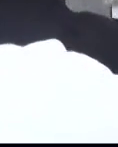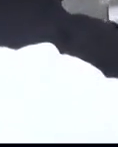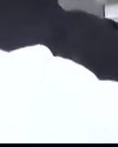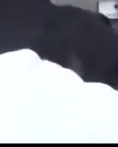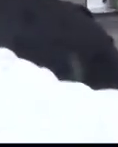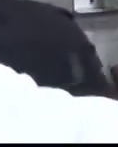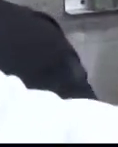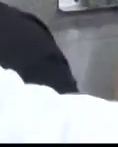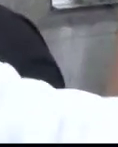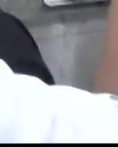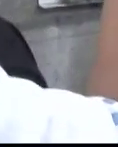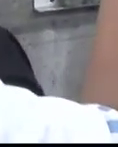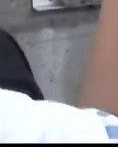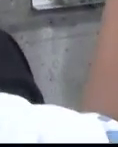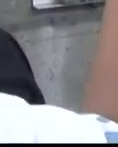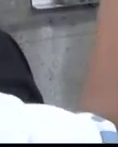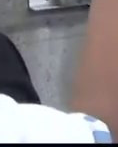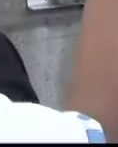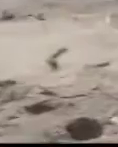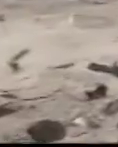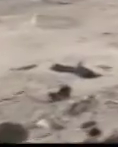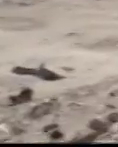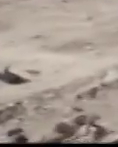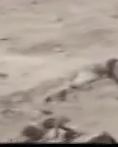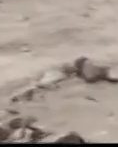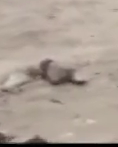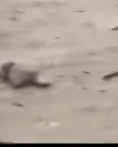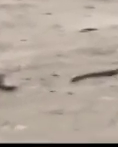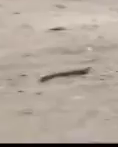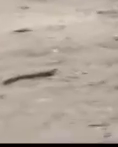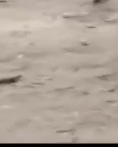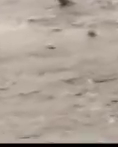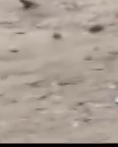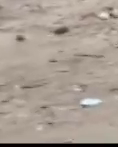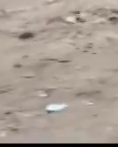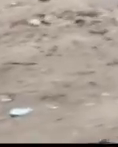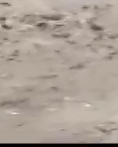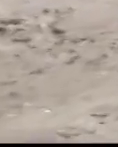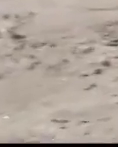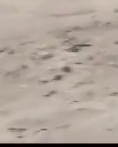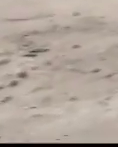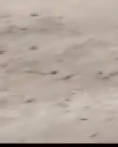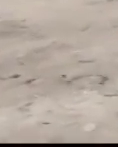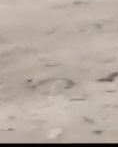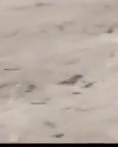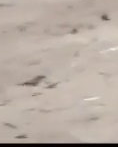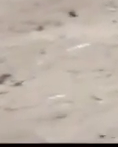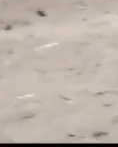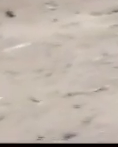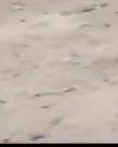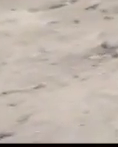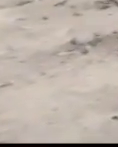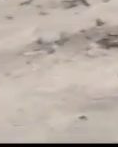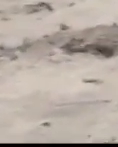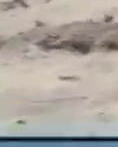A new maritime academy is making a splash, the success rate that has allowed it to hold water for so